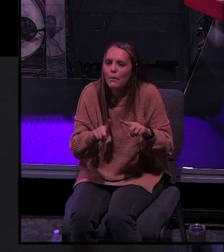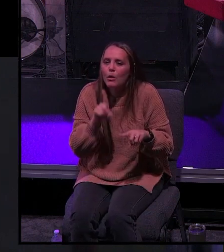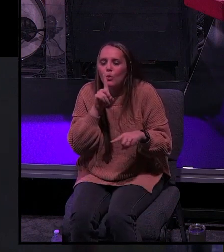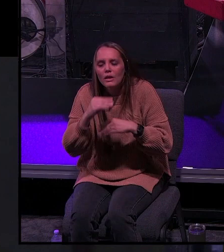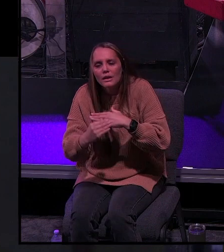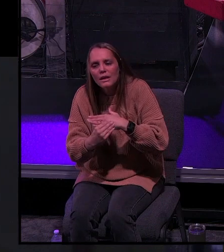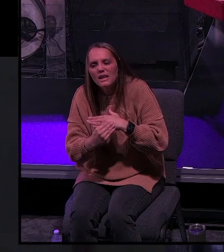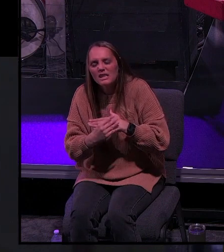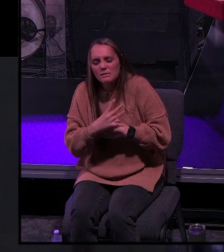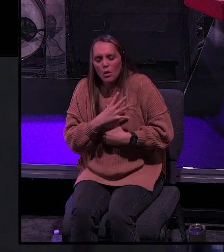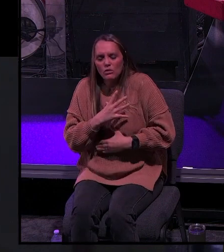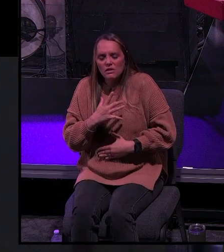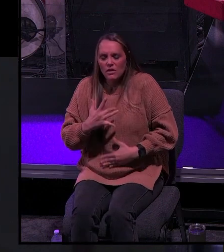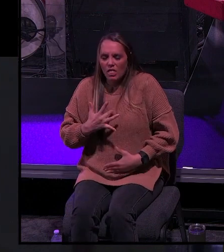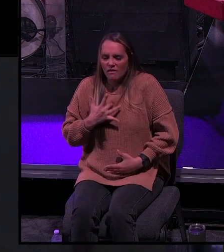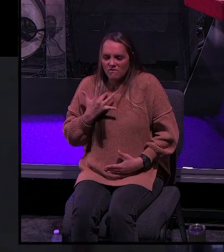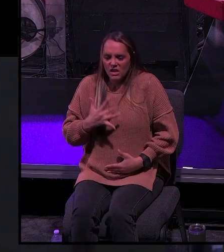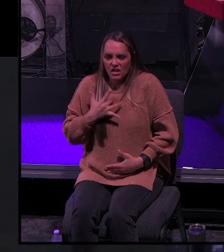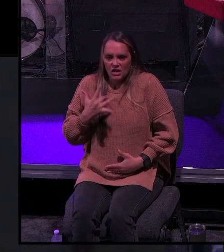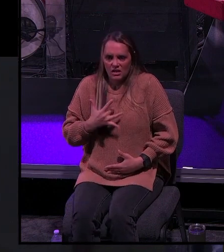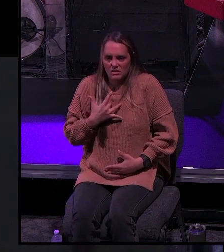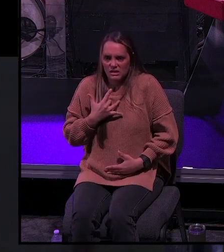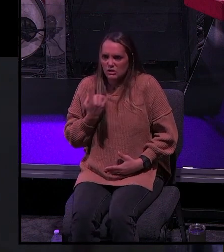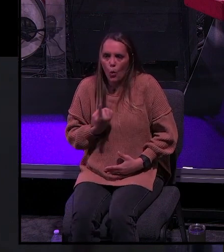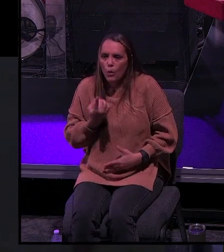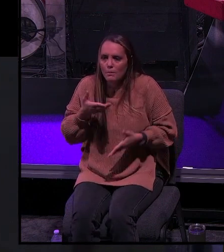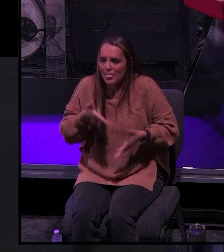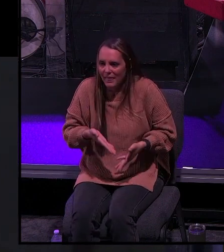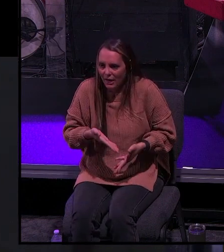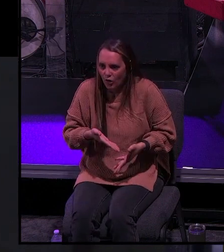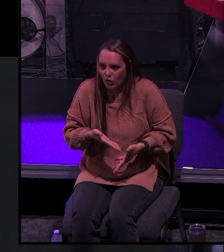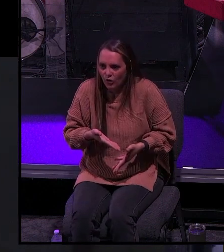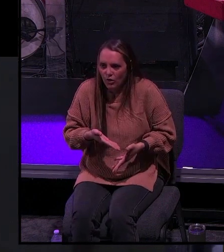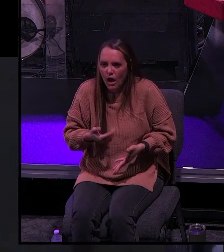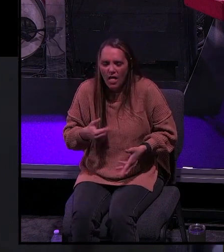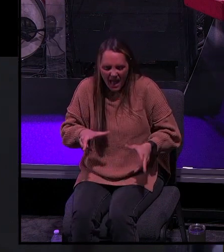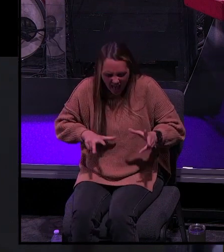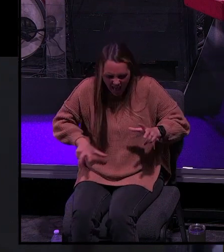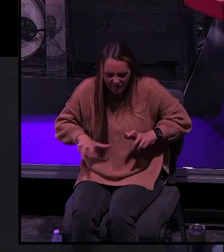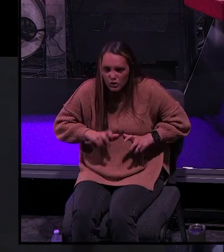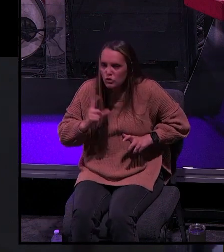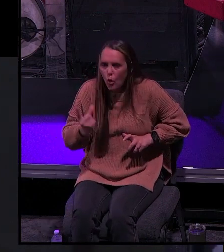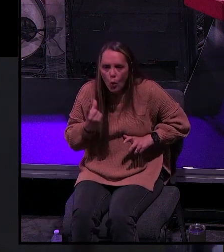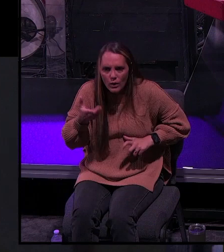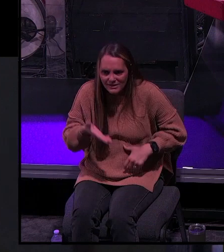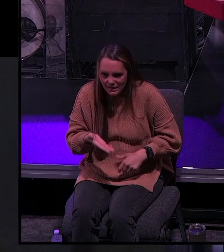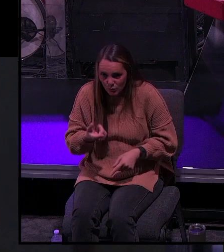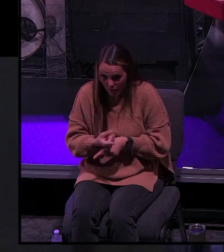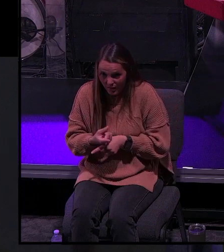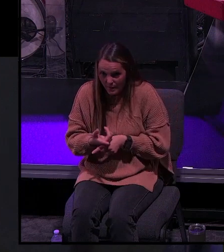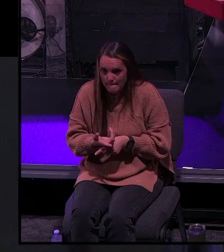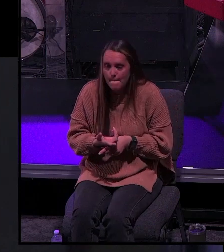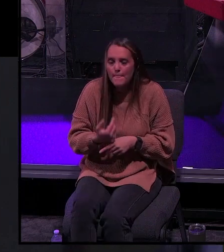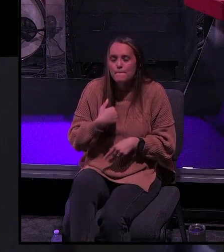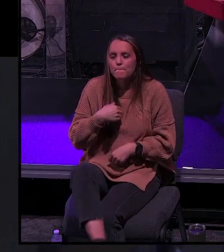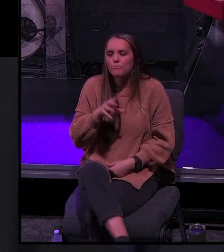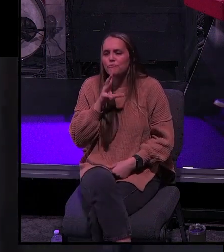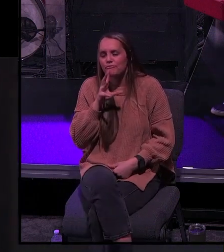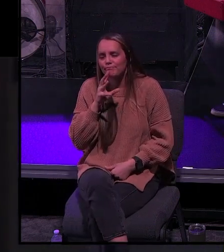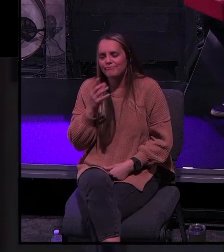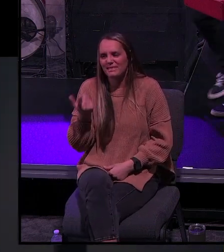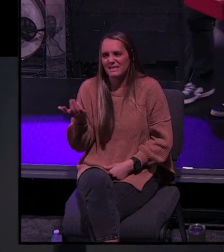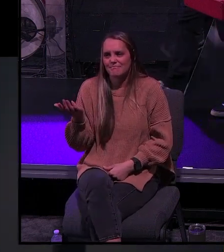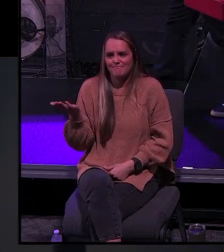the insecurity that's always been there, right? The envy that's always been there. I was talking to someone this past